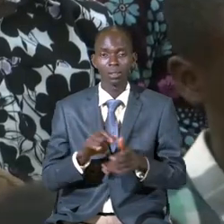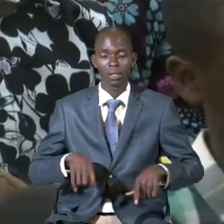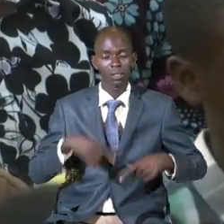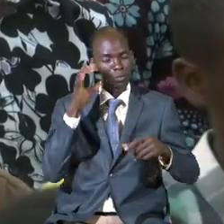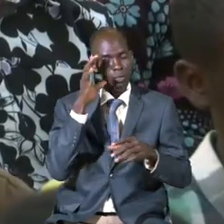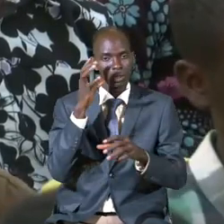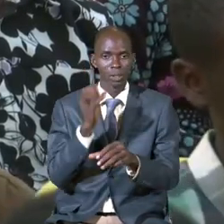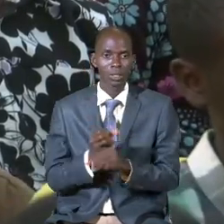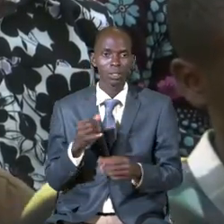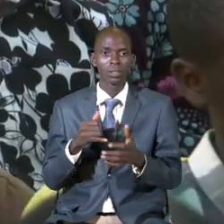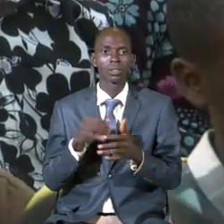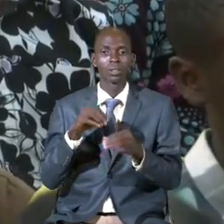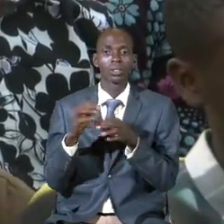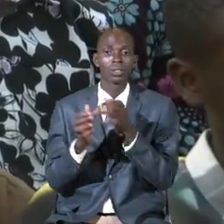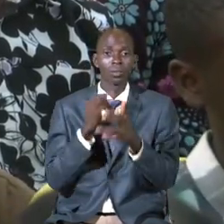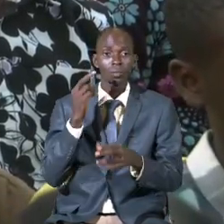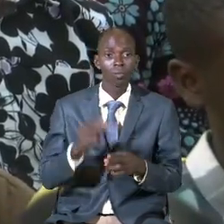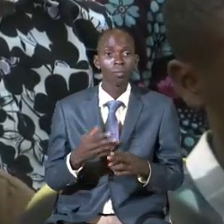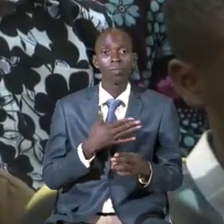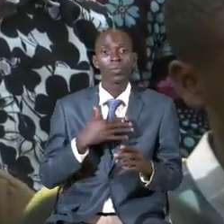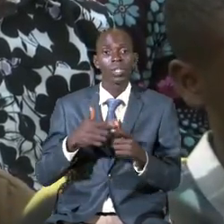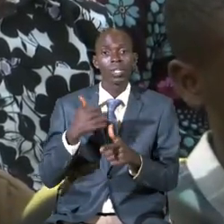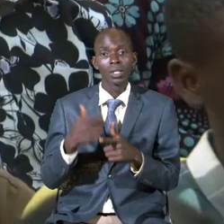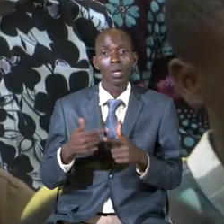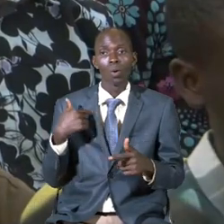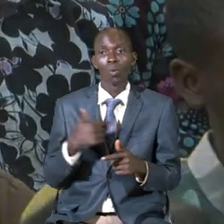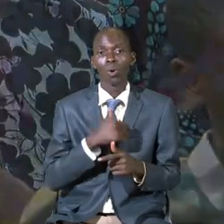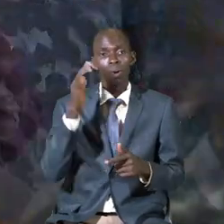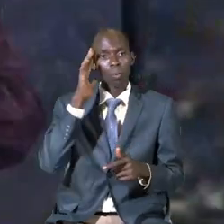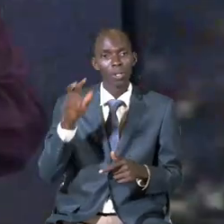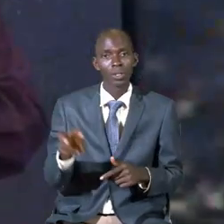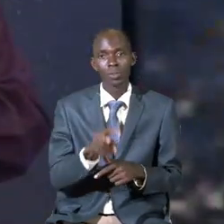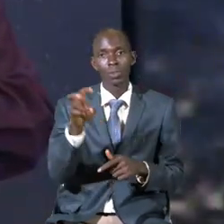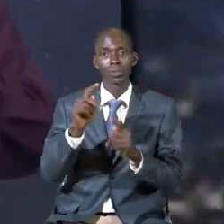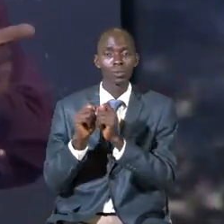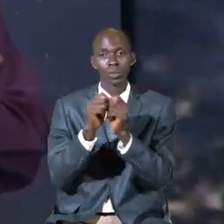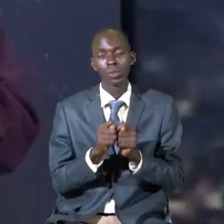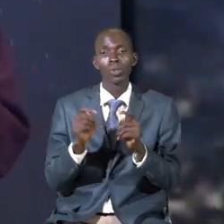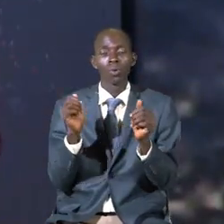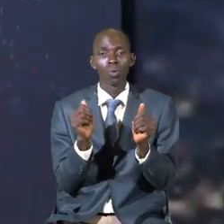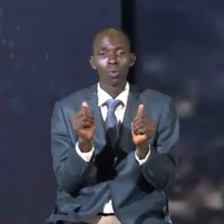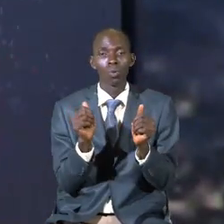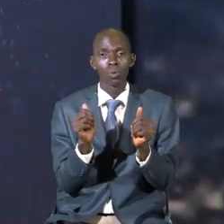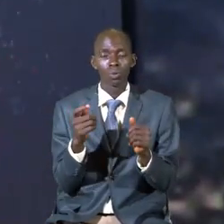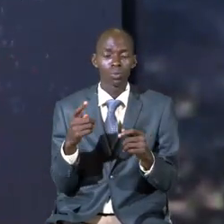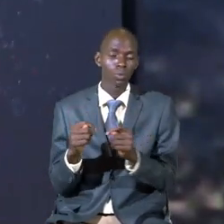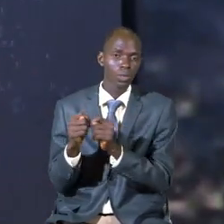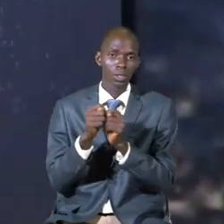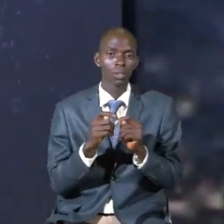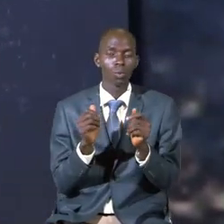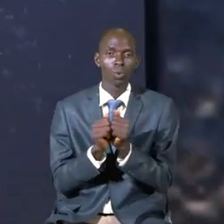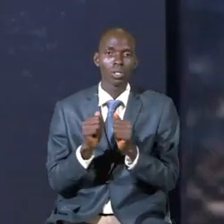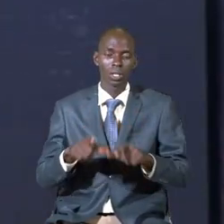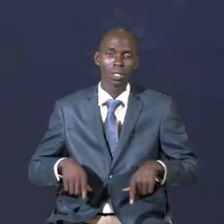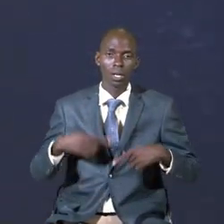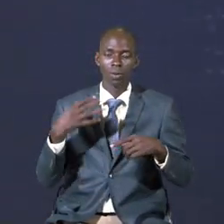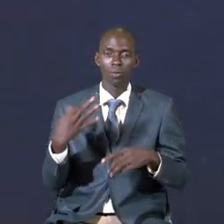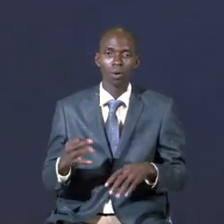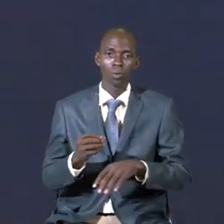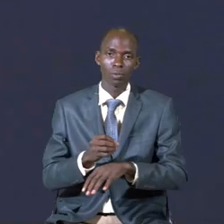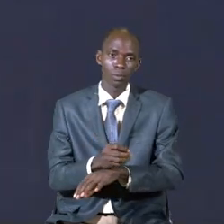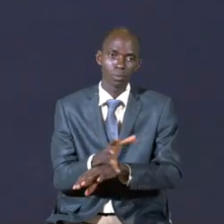and then we'll travel together with a life and for a life of impact three things we're looking at